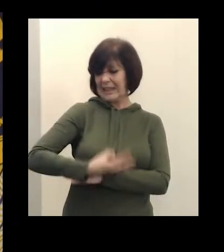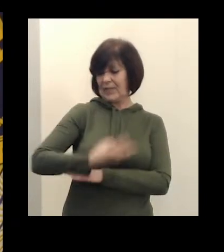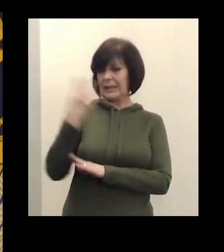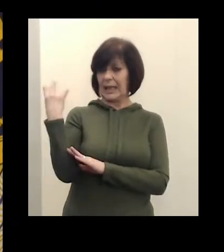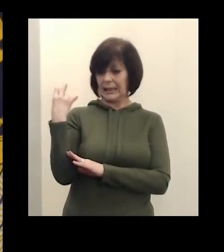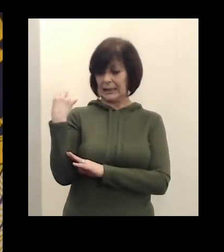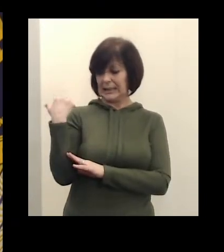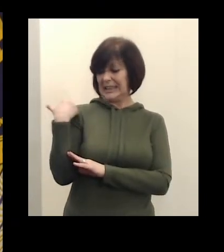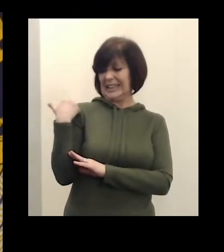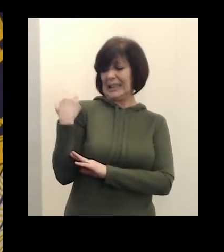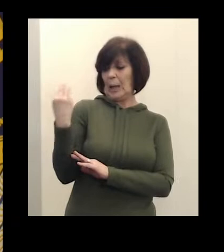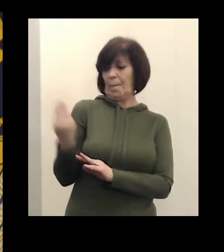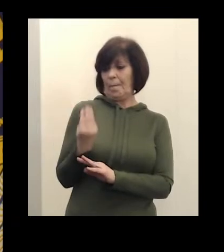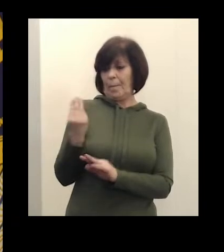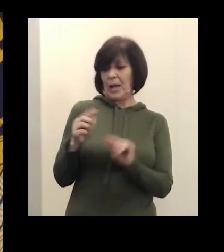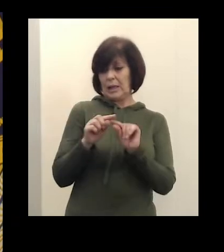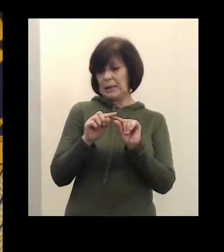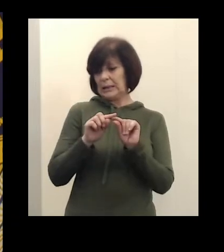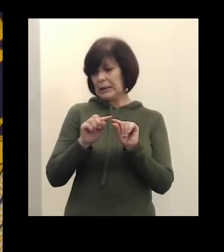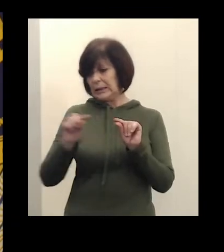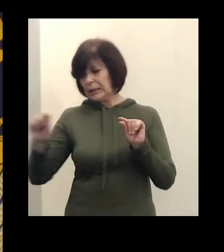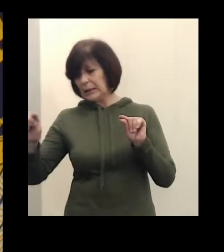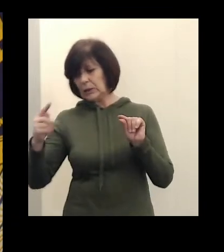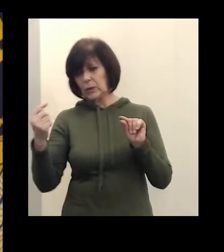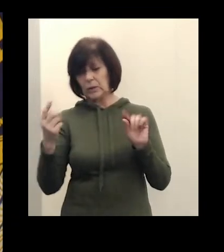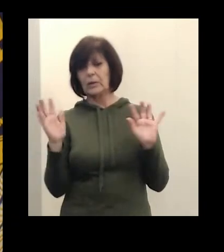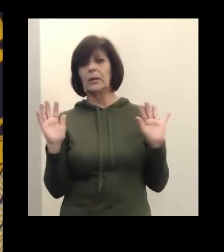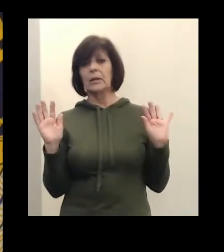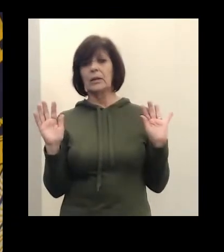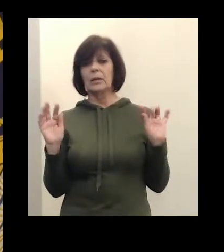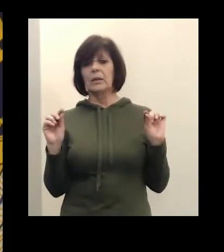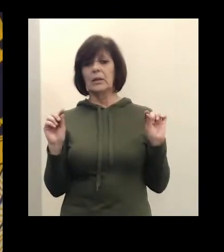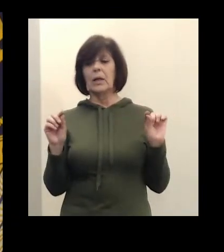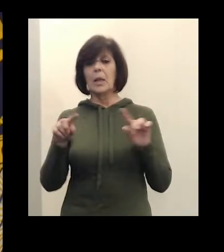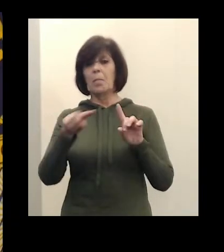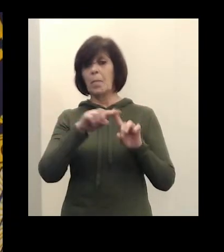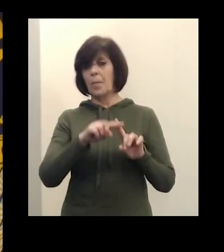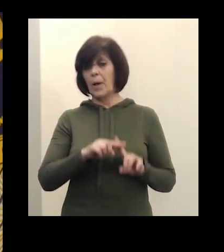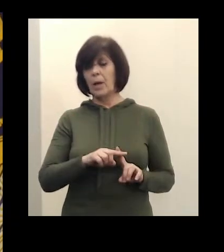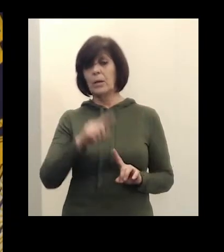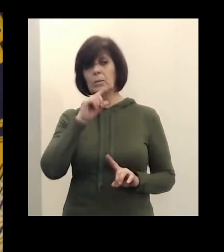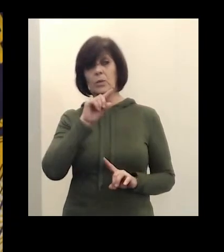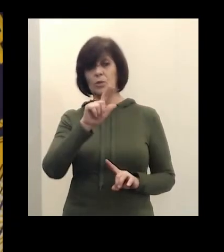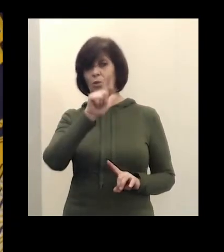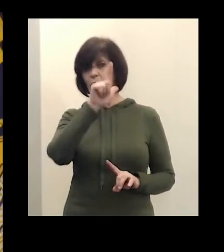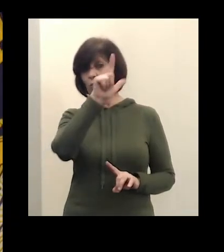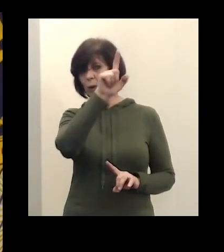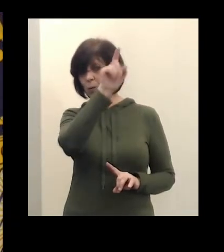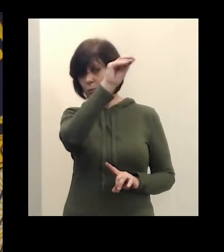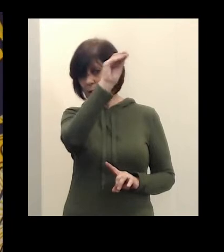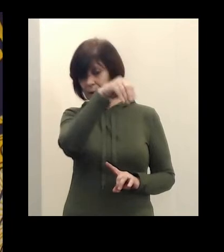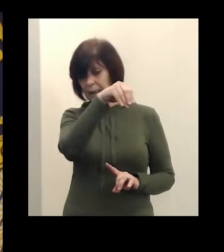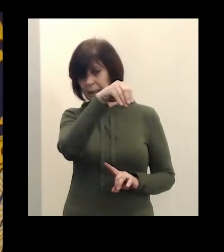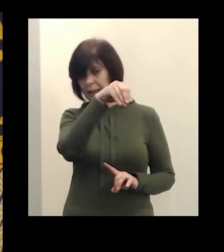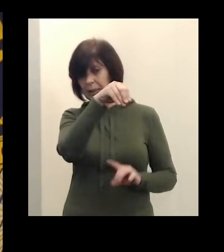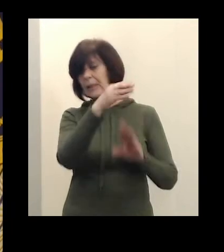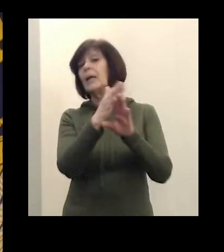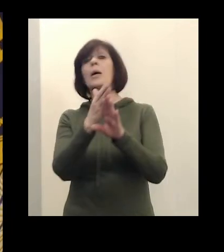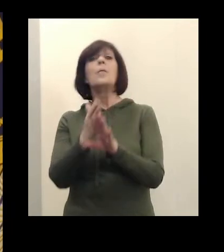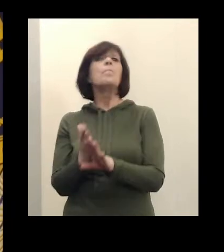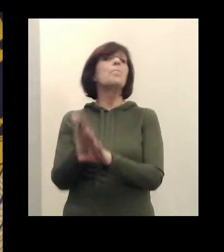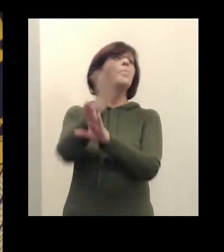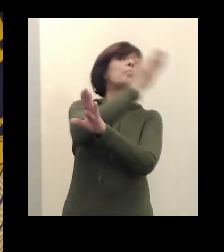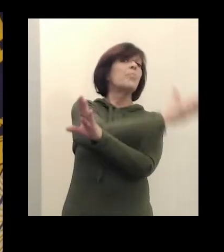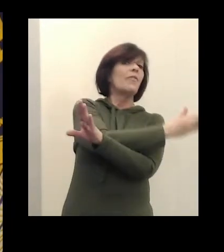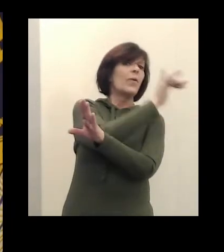through the previous Tuesday, the positivity rate was 21%. The previous Monday to the prior Tuesday,